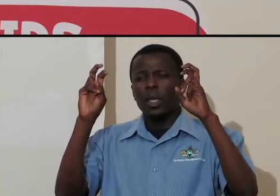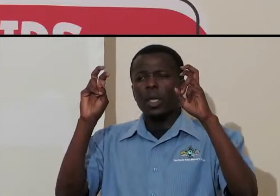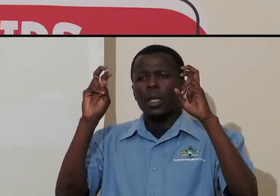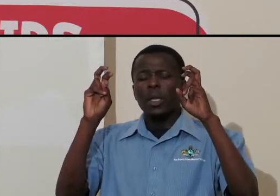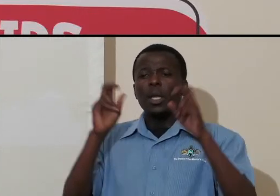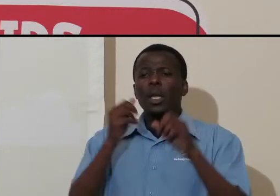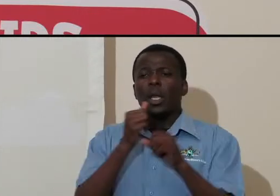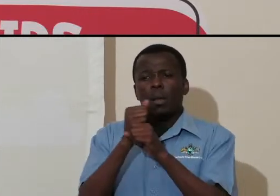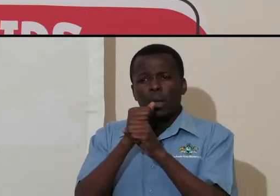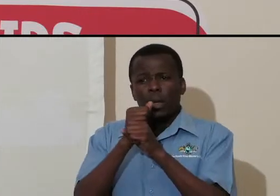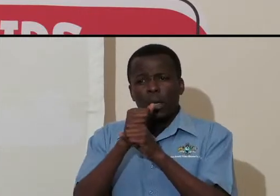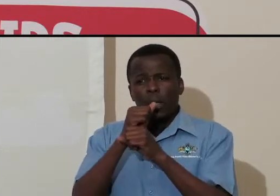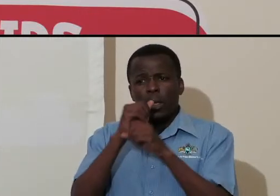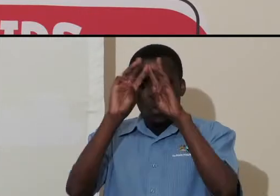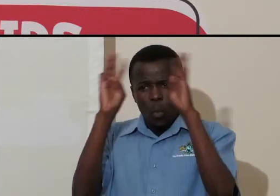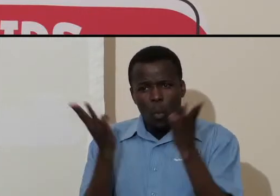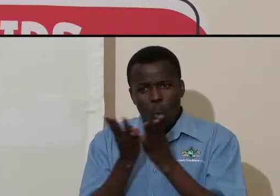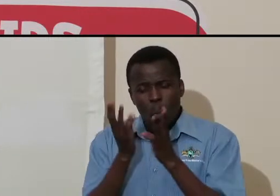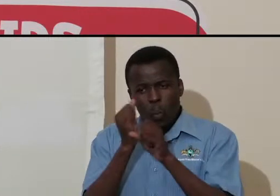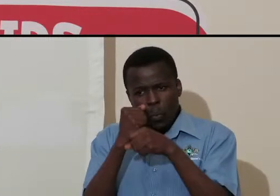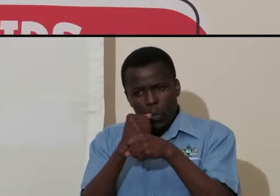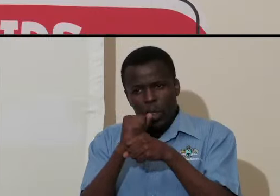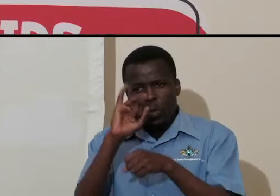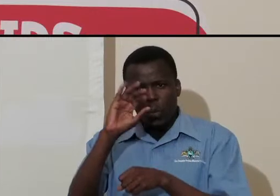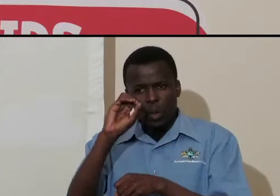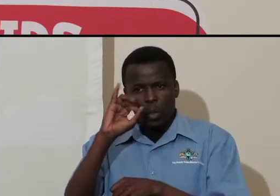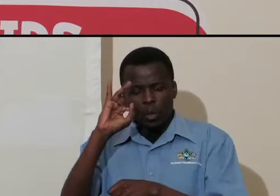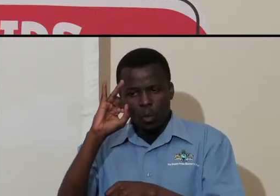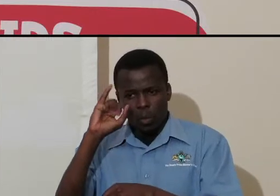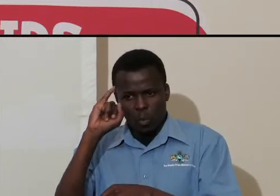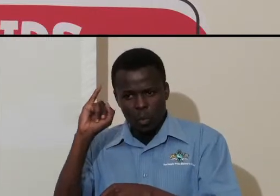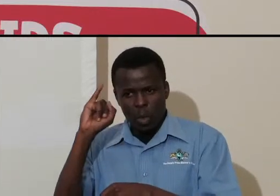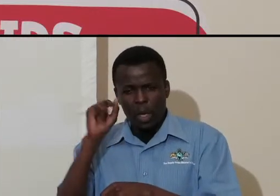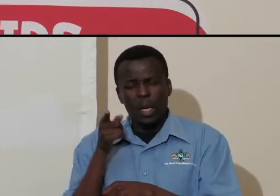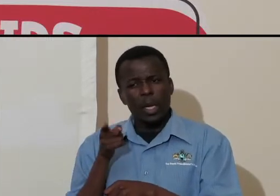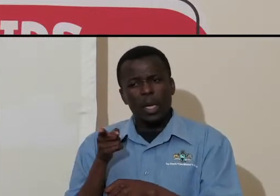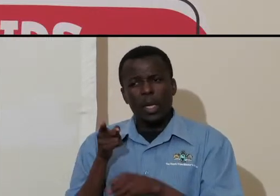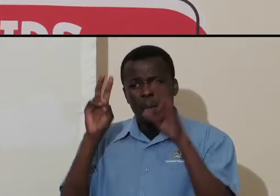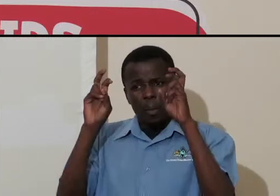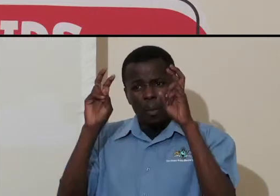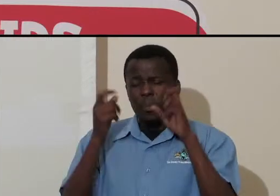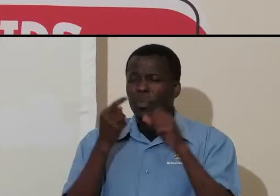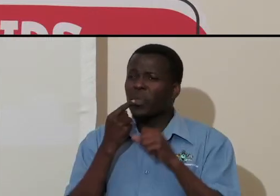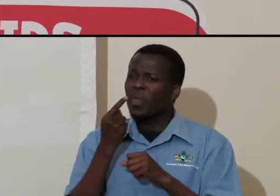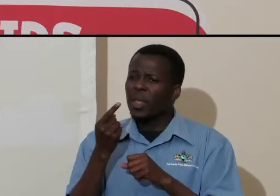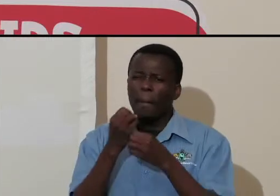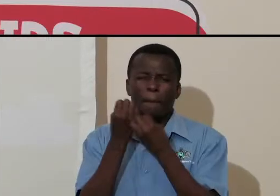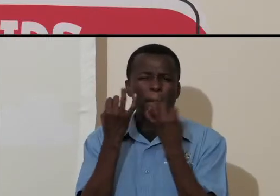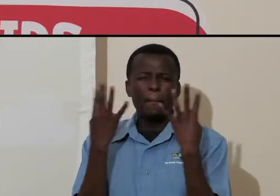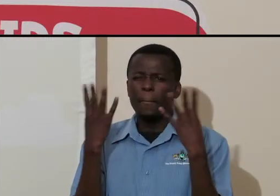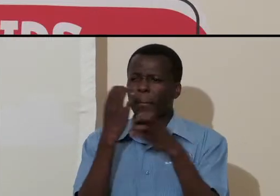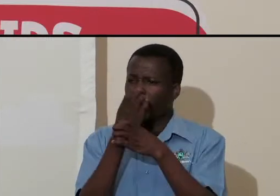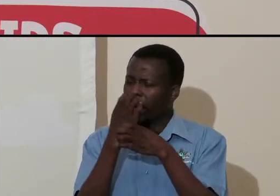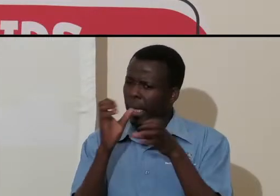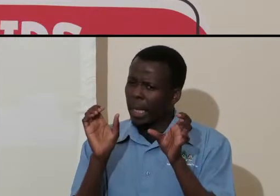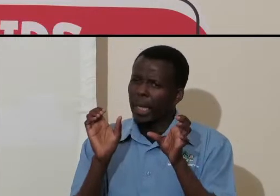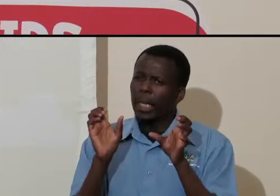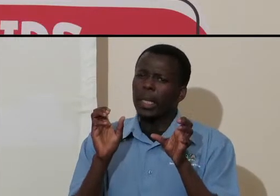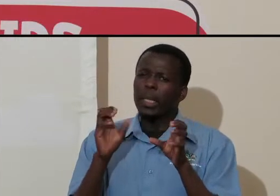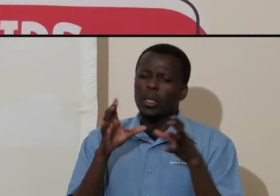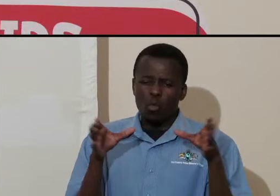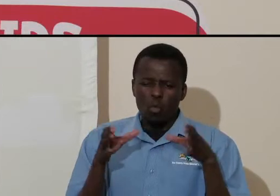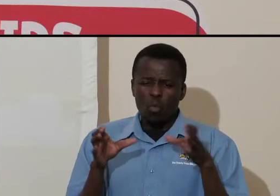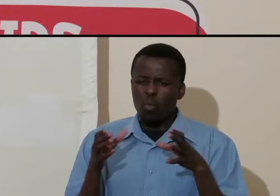by the realization that in many countries, the AIDS response is still leaving millions of people